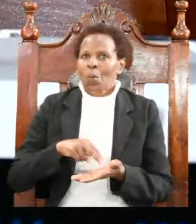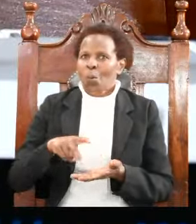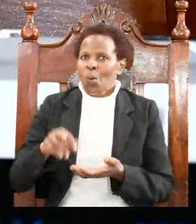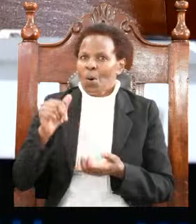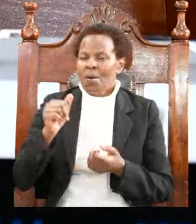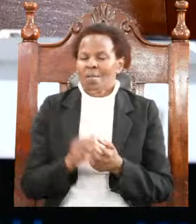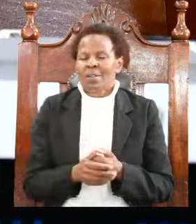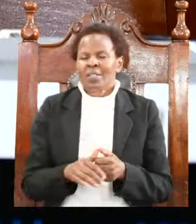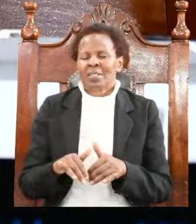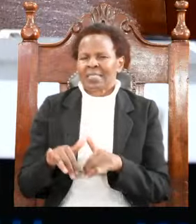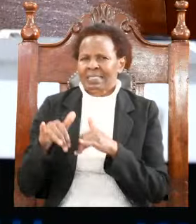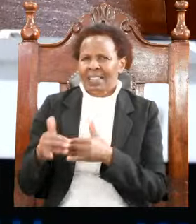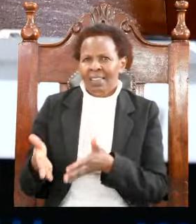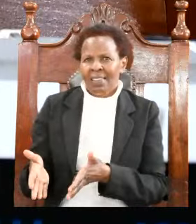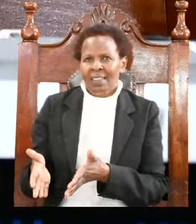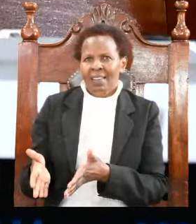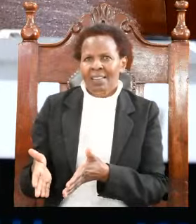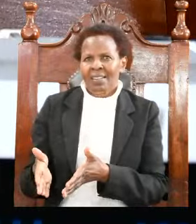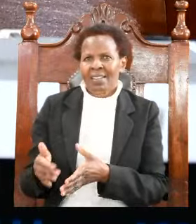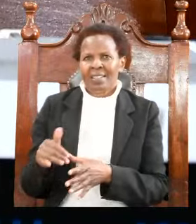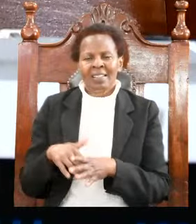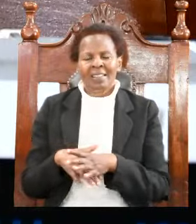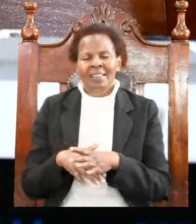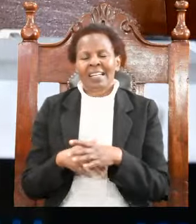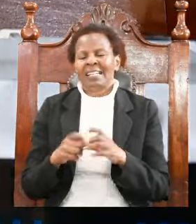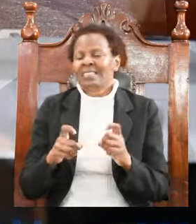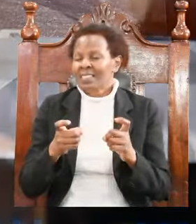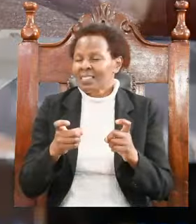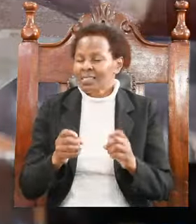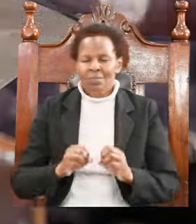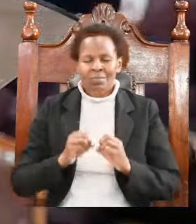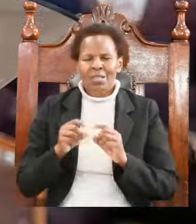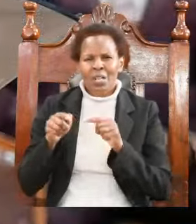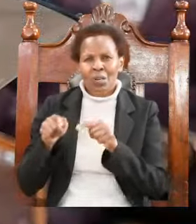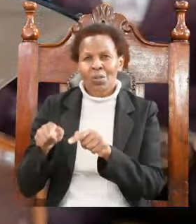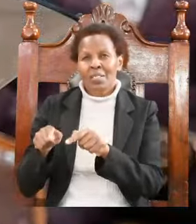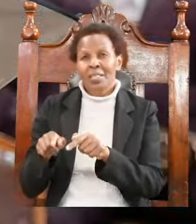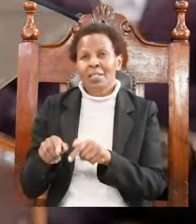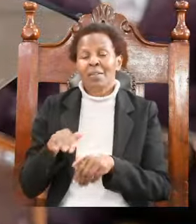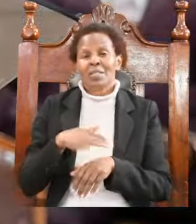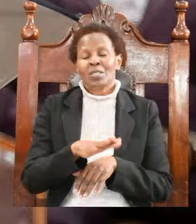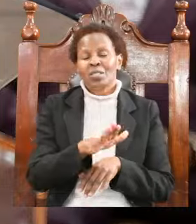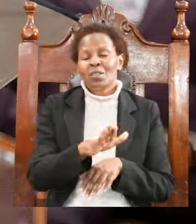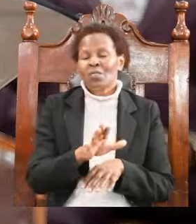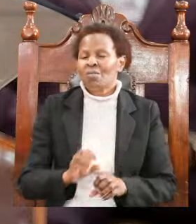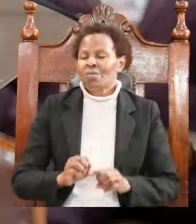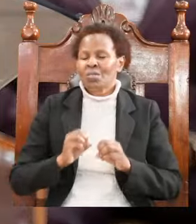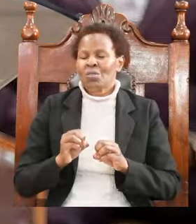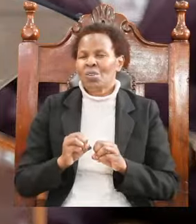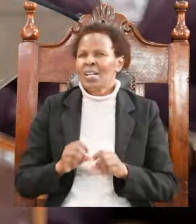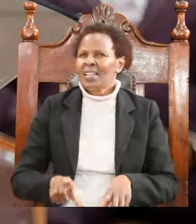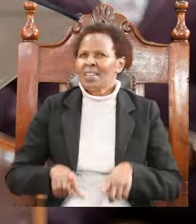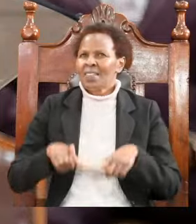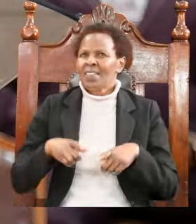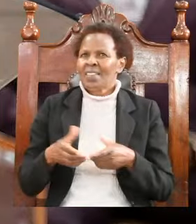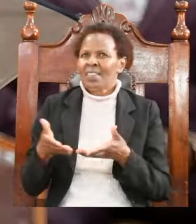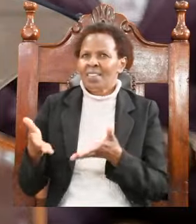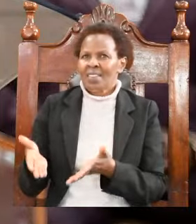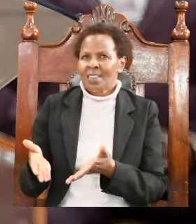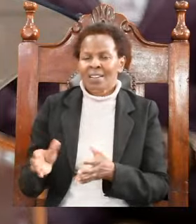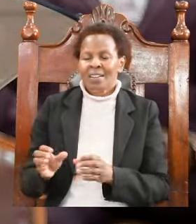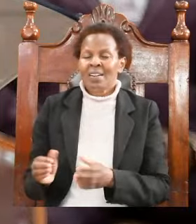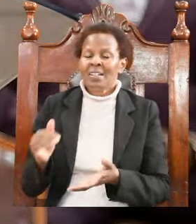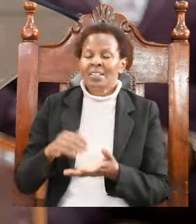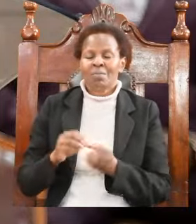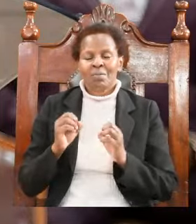Do not stay in that place. Do not stay condemning yourself. Do not live in that place because you